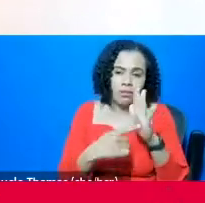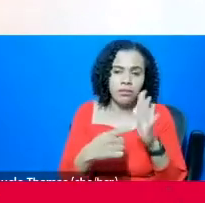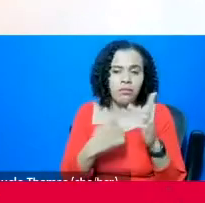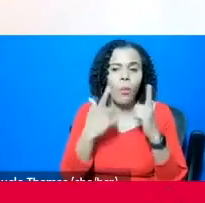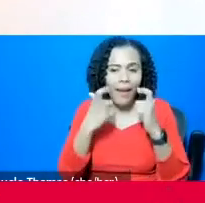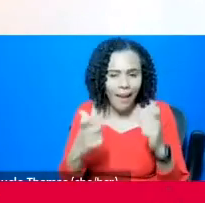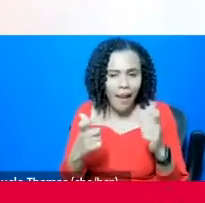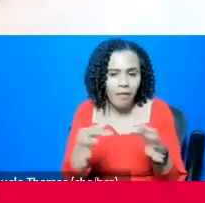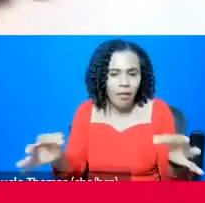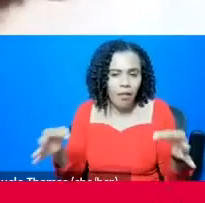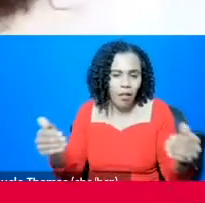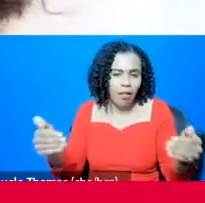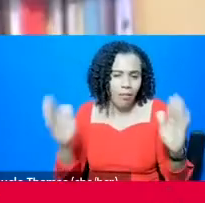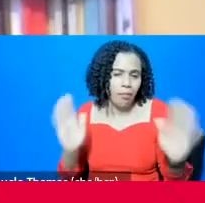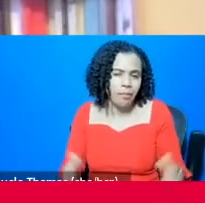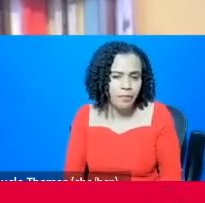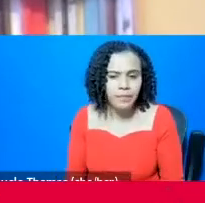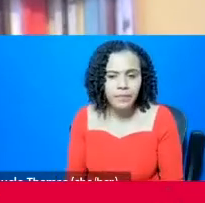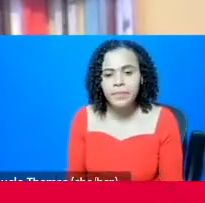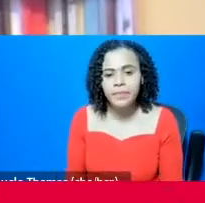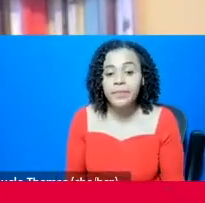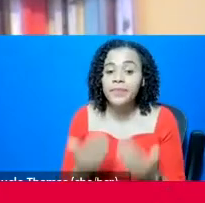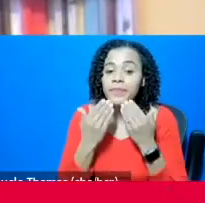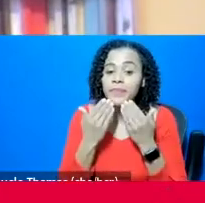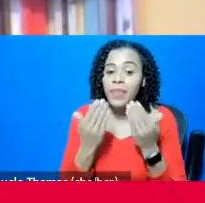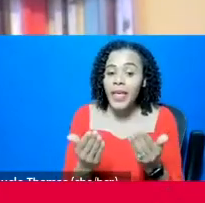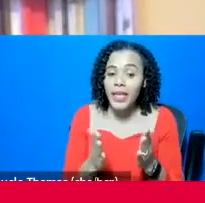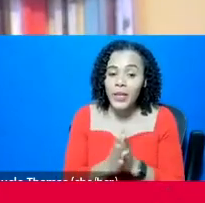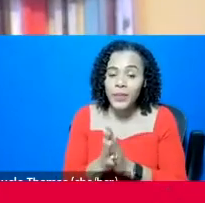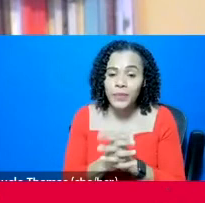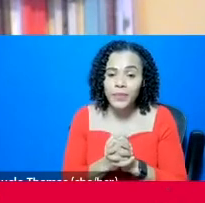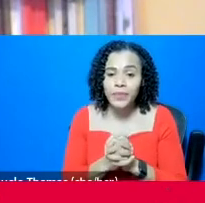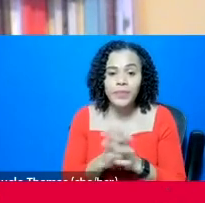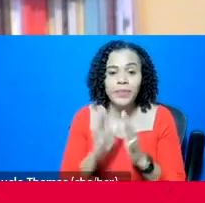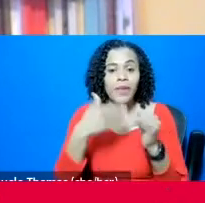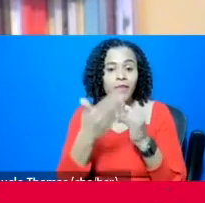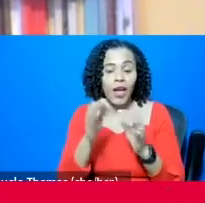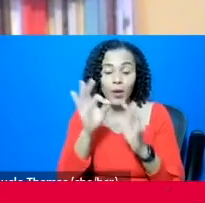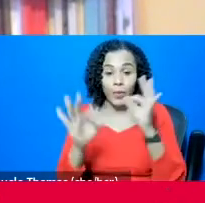Thanks for that. Now on to our final question.